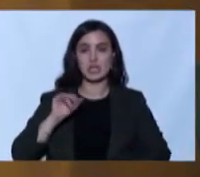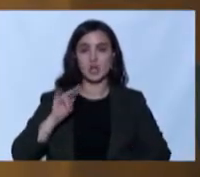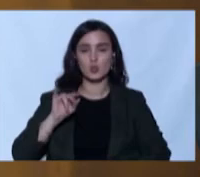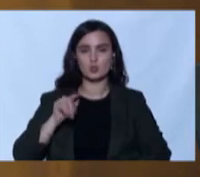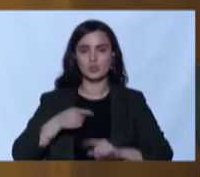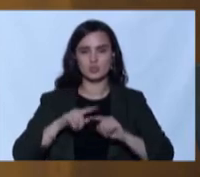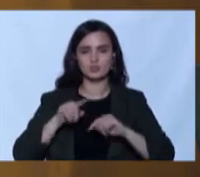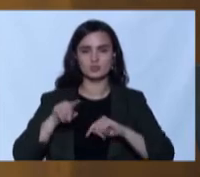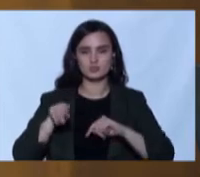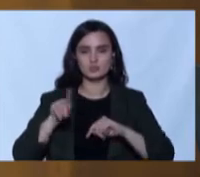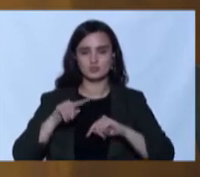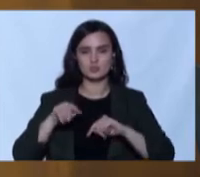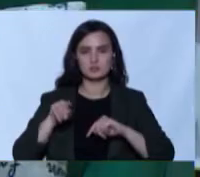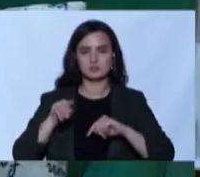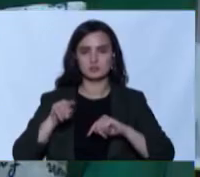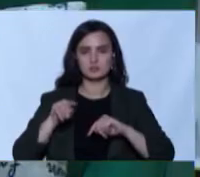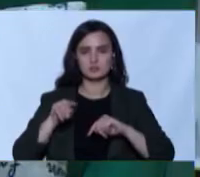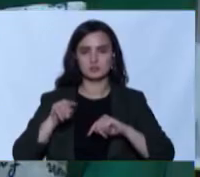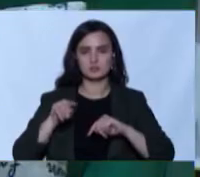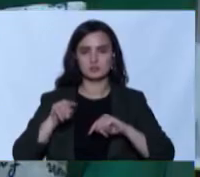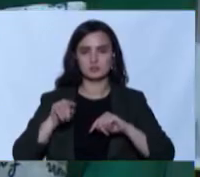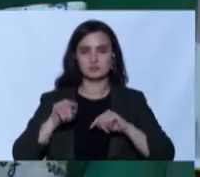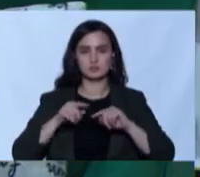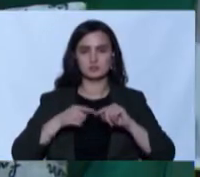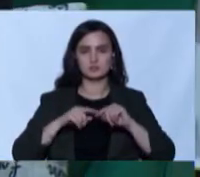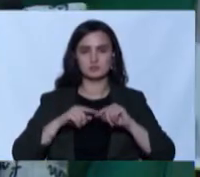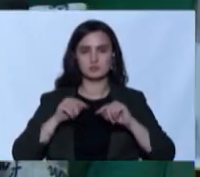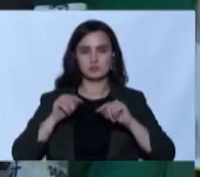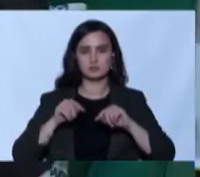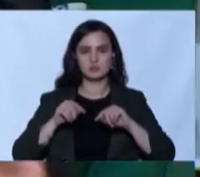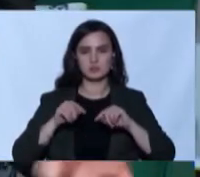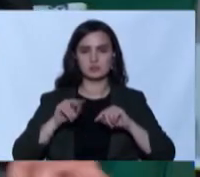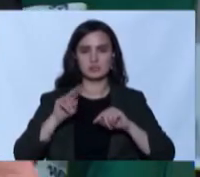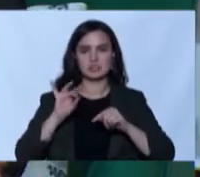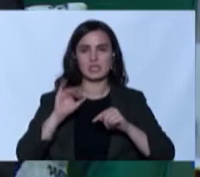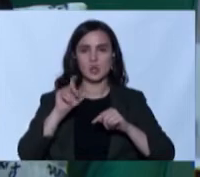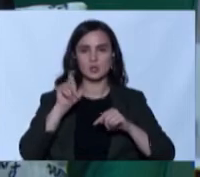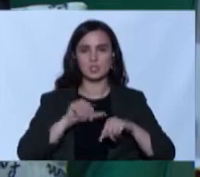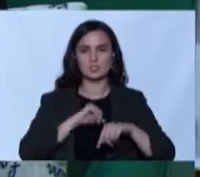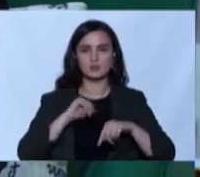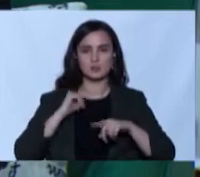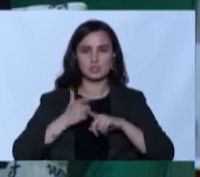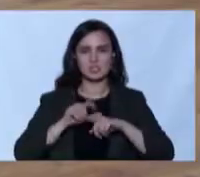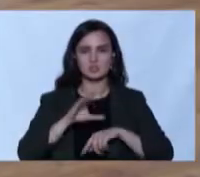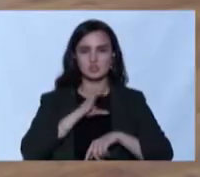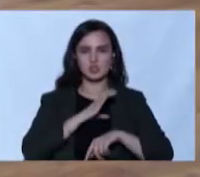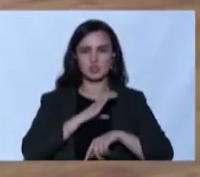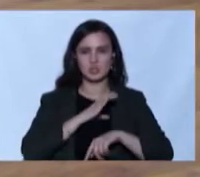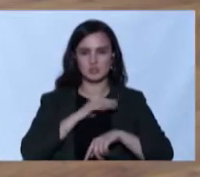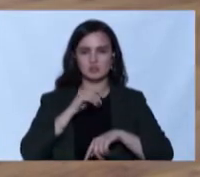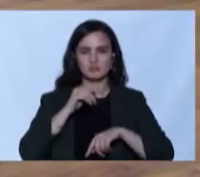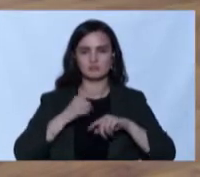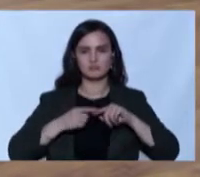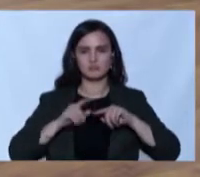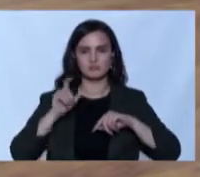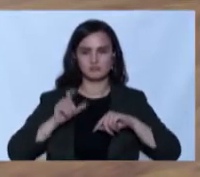are a lot of parallels and a lot of borrowing from that image. Count Dracula himself, a very rich nobleman